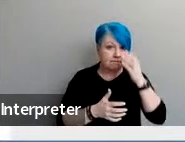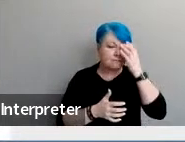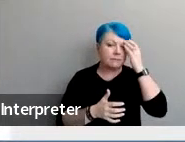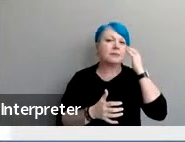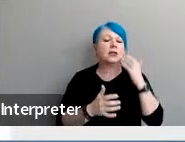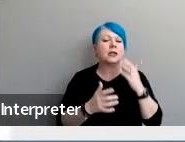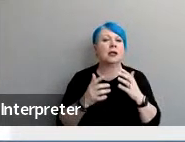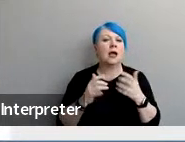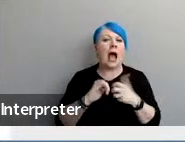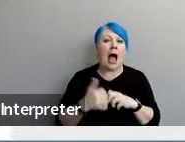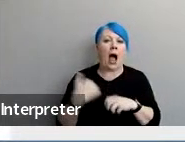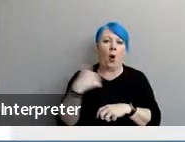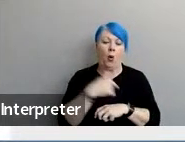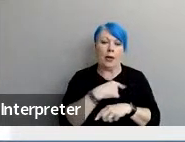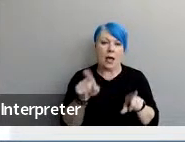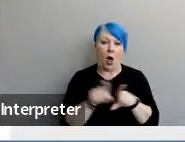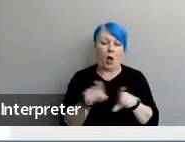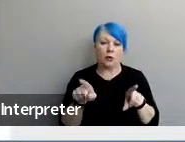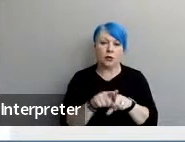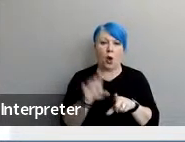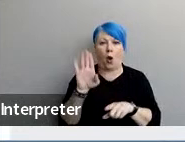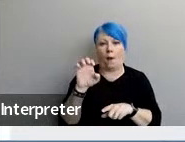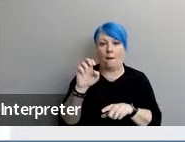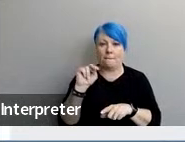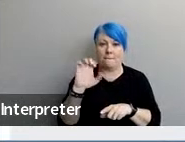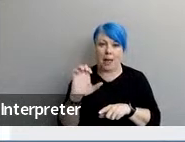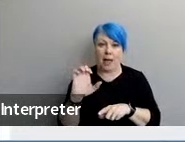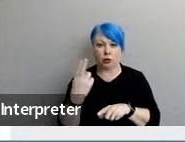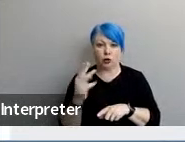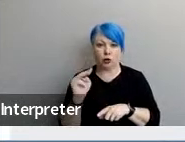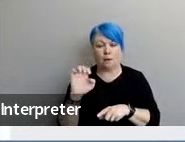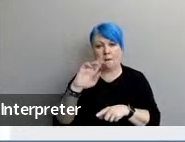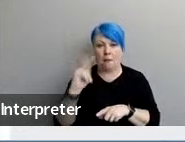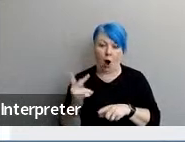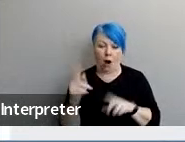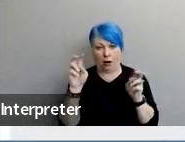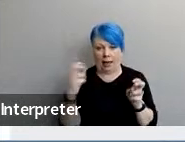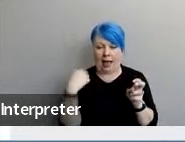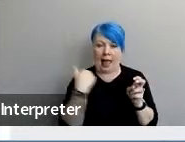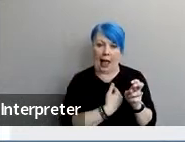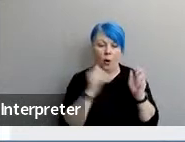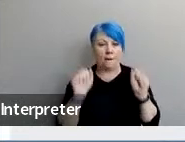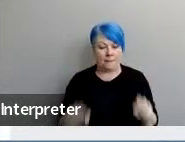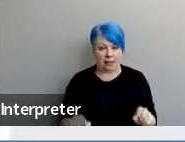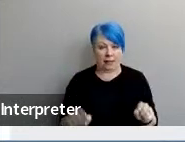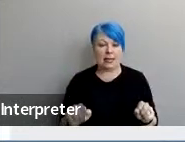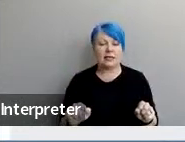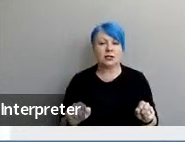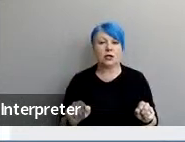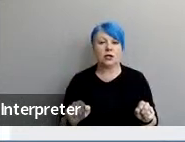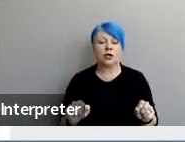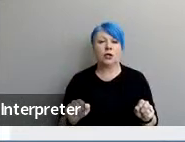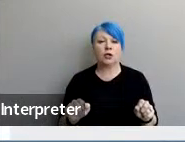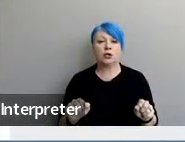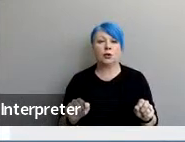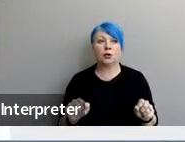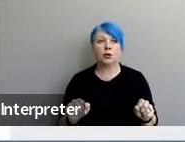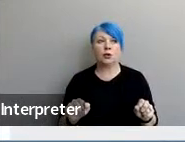know, how we also benchmark our abilities to, you know, reach those that we set in reference to